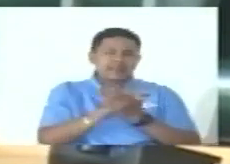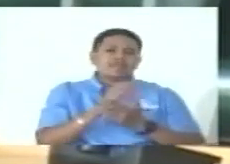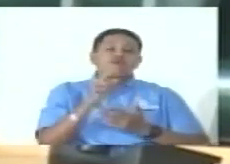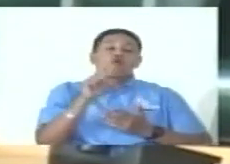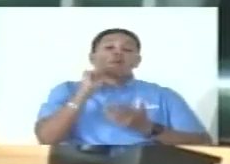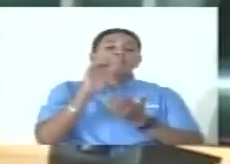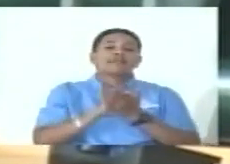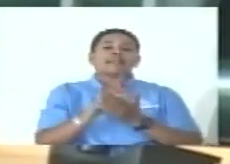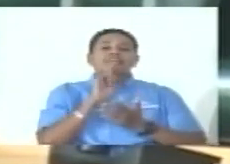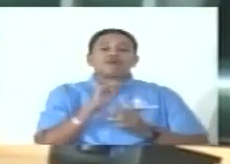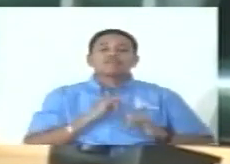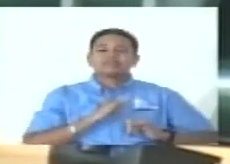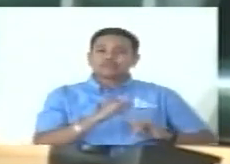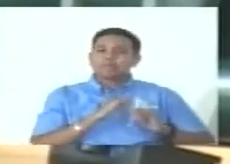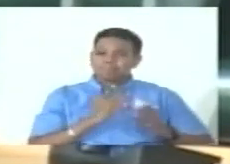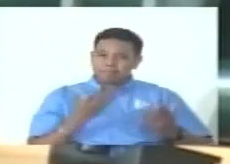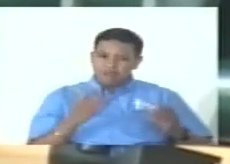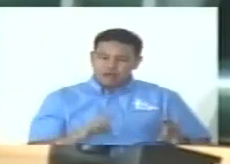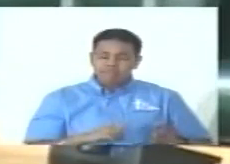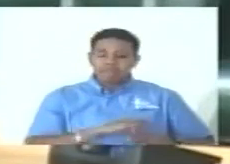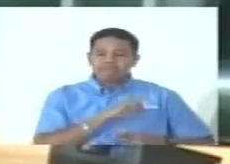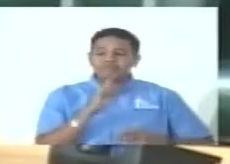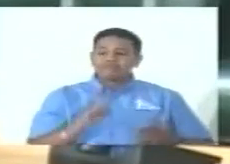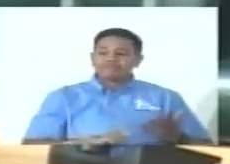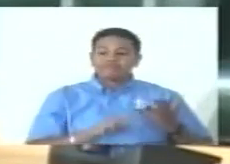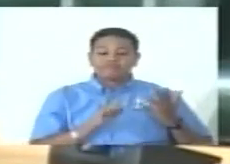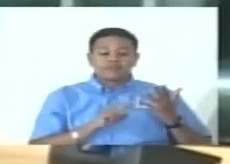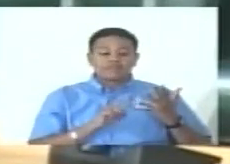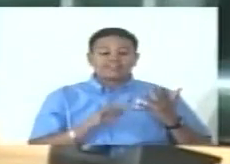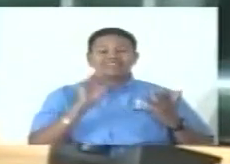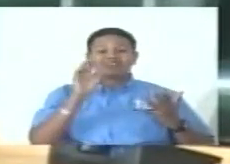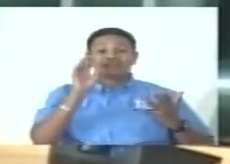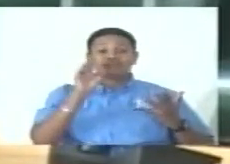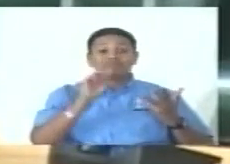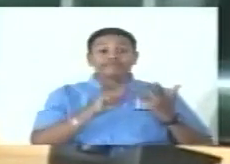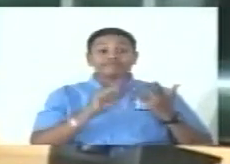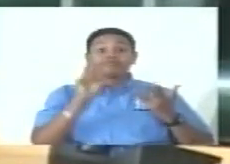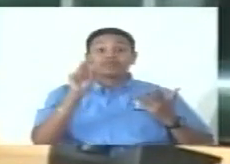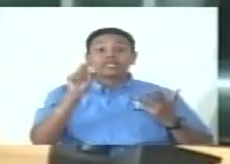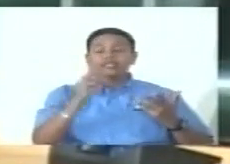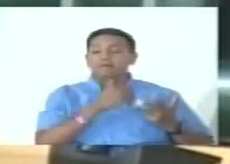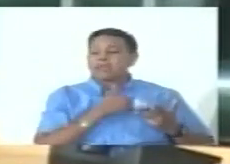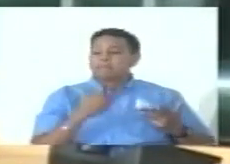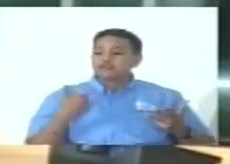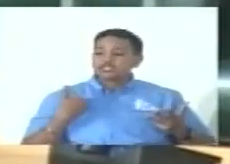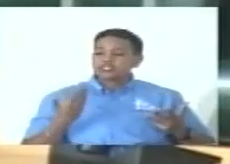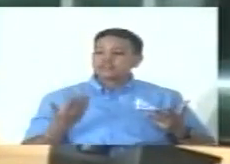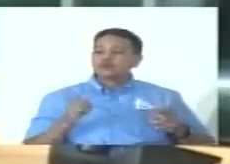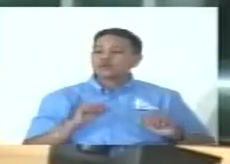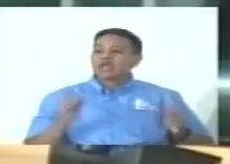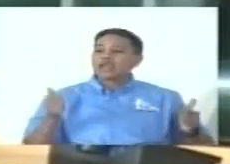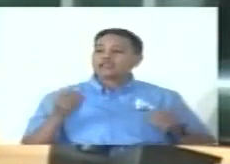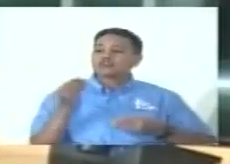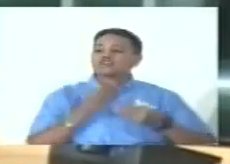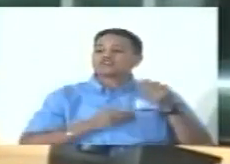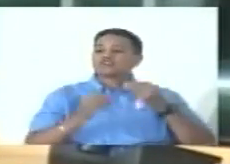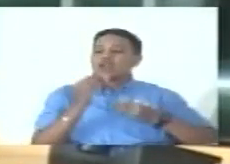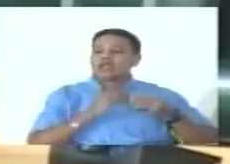beliefs of a similar nature. D, membership to any trade union.